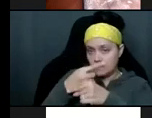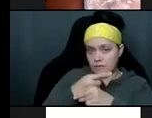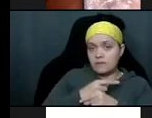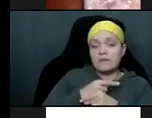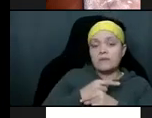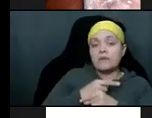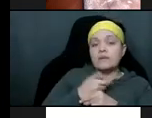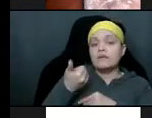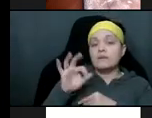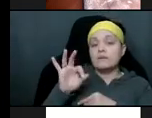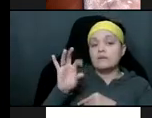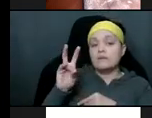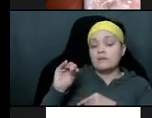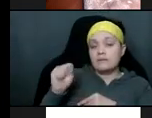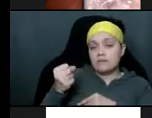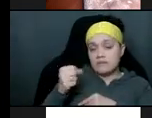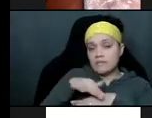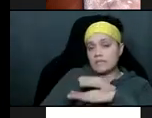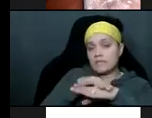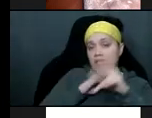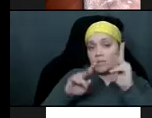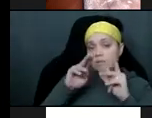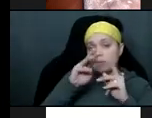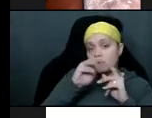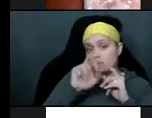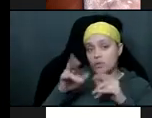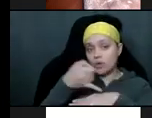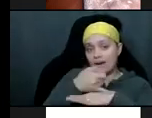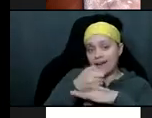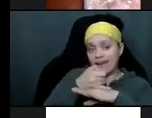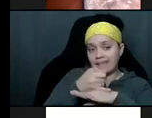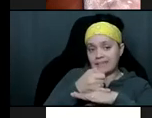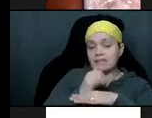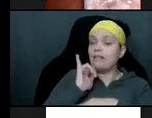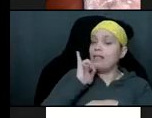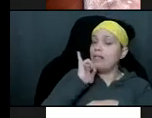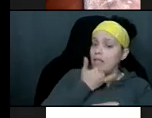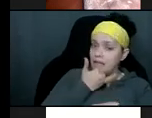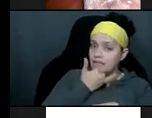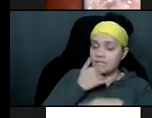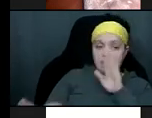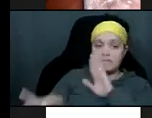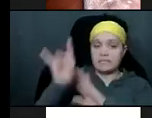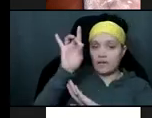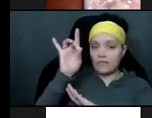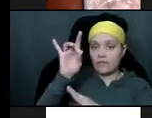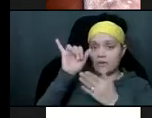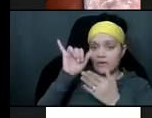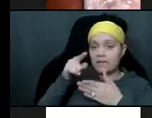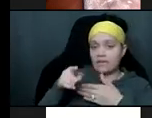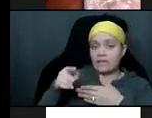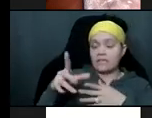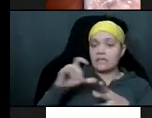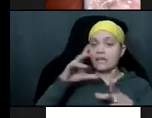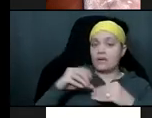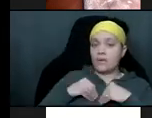In the 1970s, the native peoples of Mir Island, kind of accidentally, discovered that they did not own